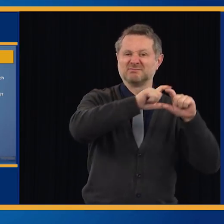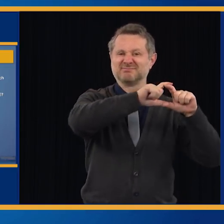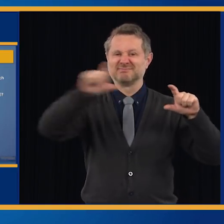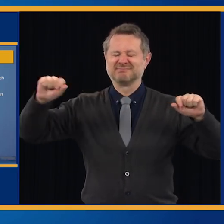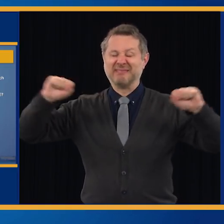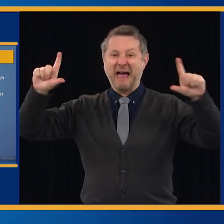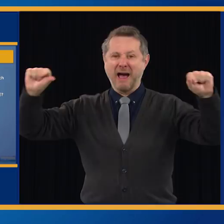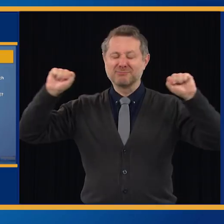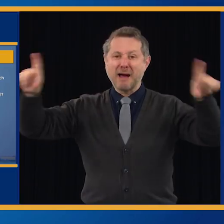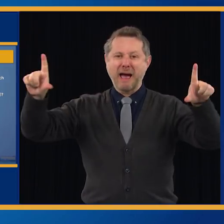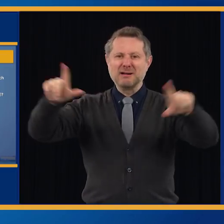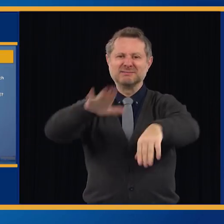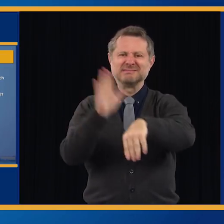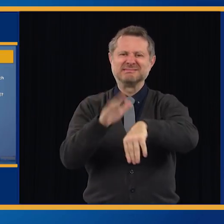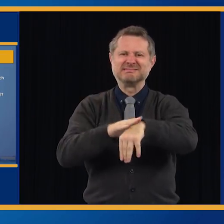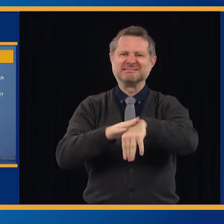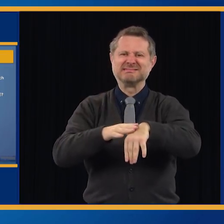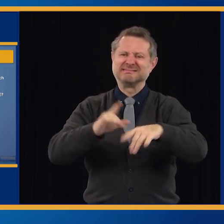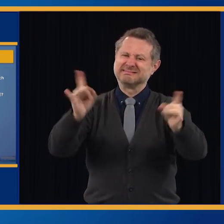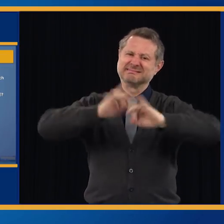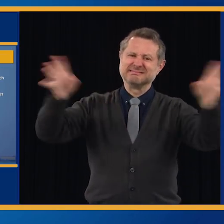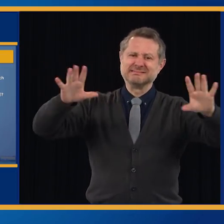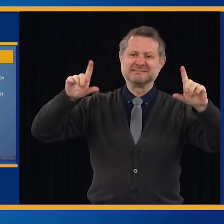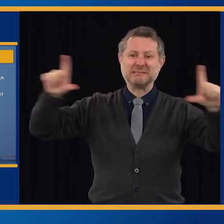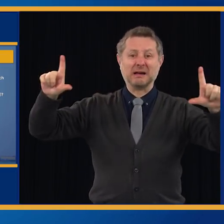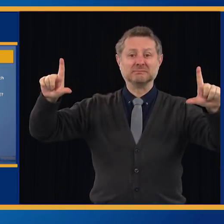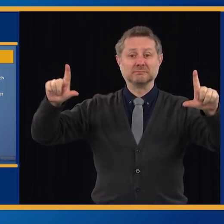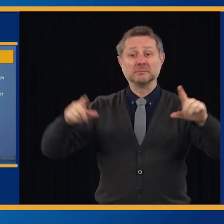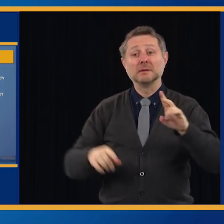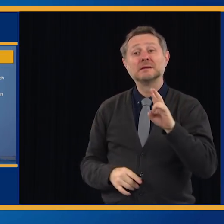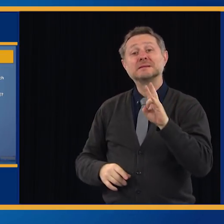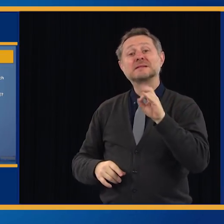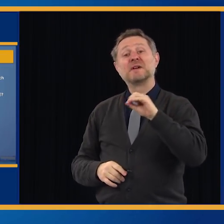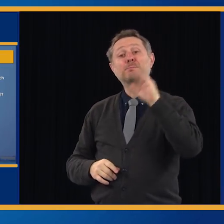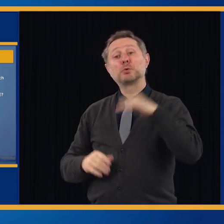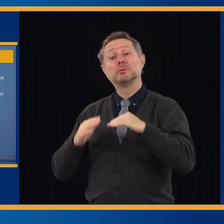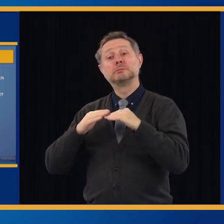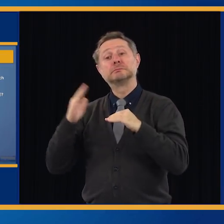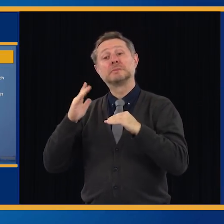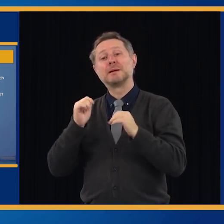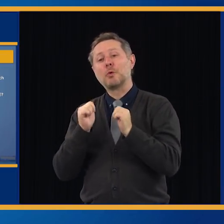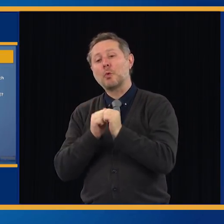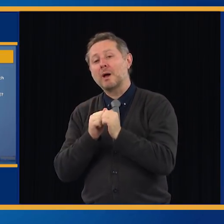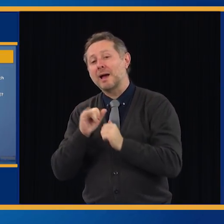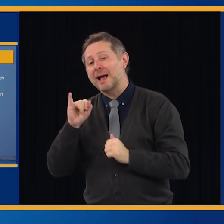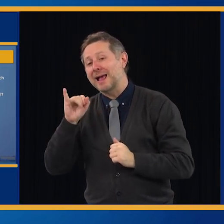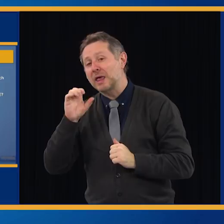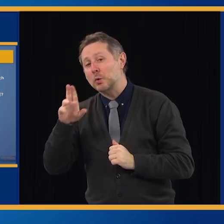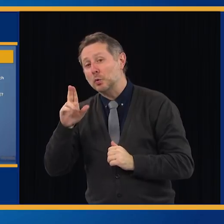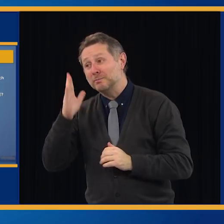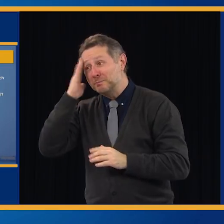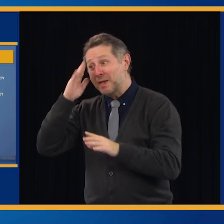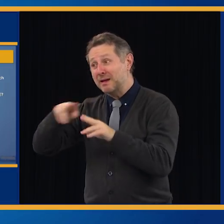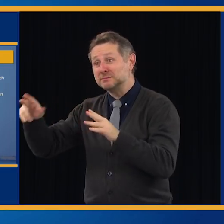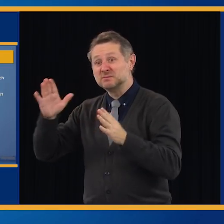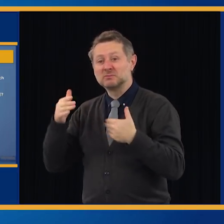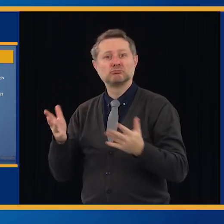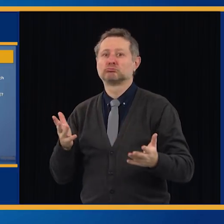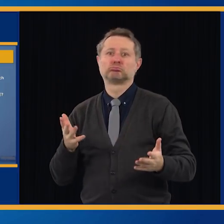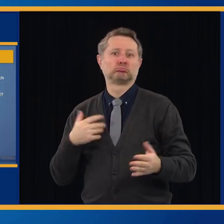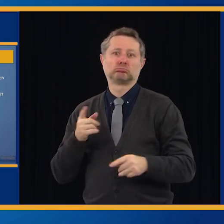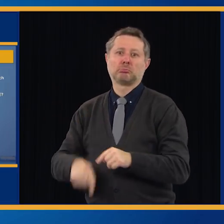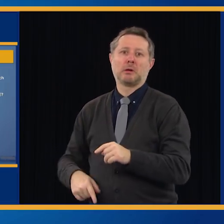your ICU beds. Many of the people who come in with COVID need an ICU bed because it's a respiratory